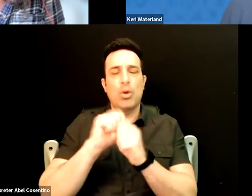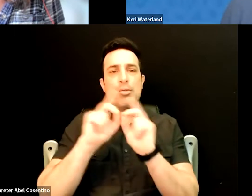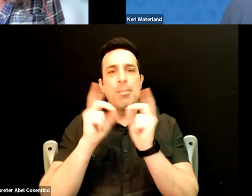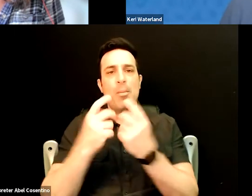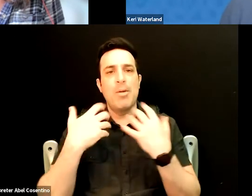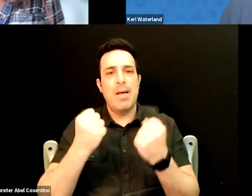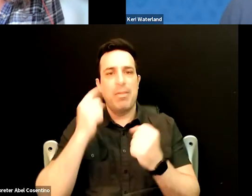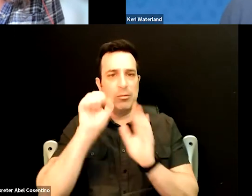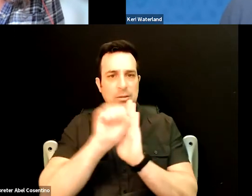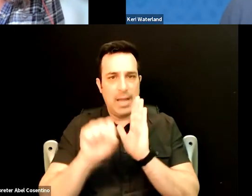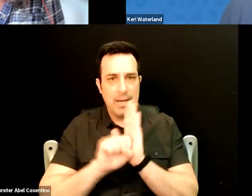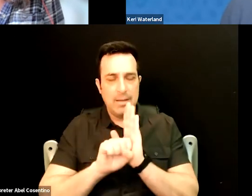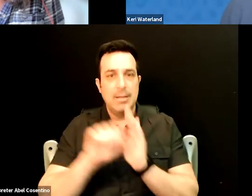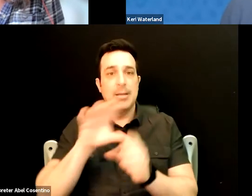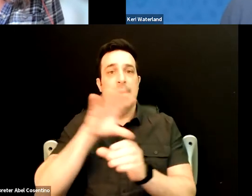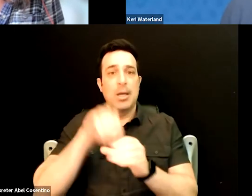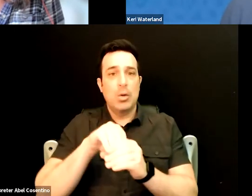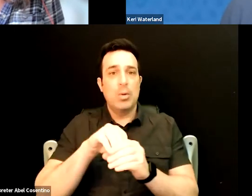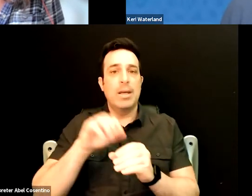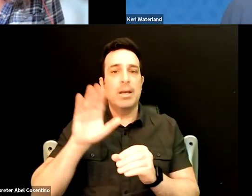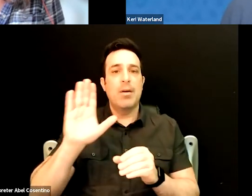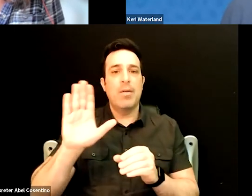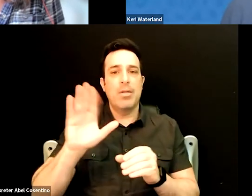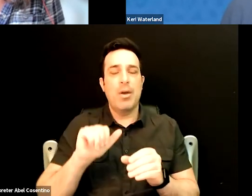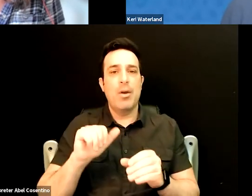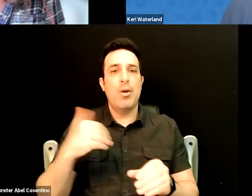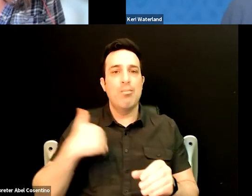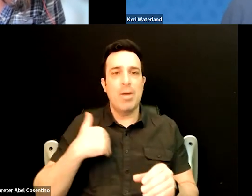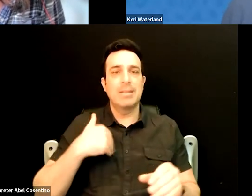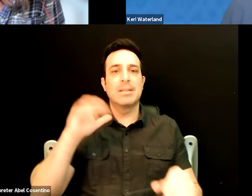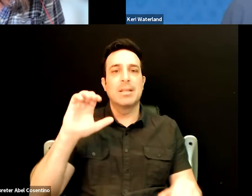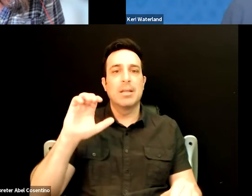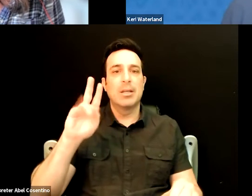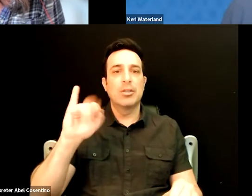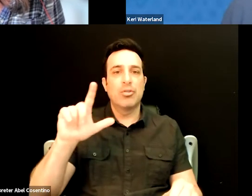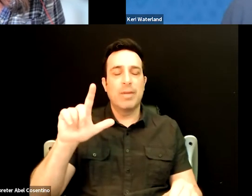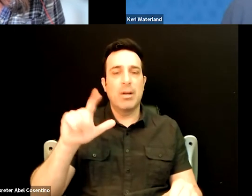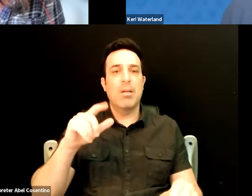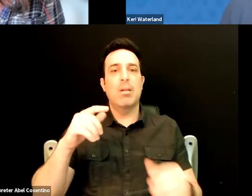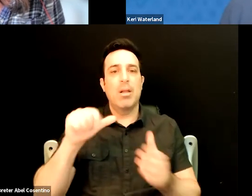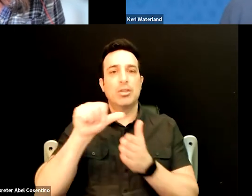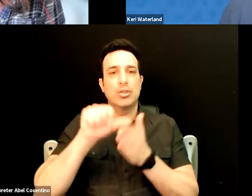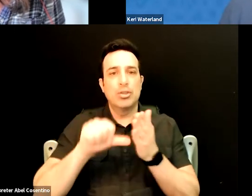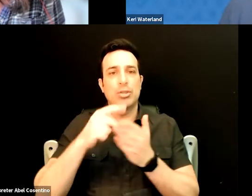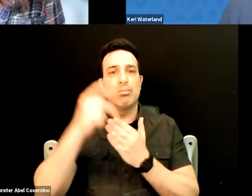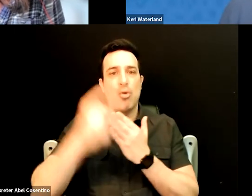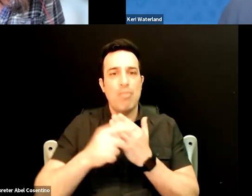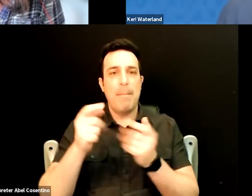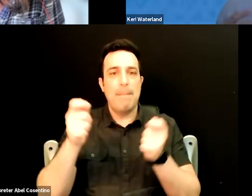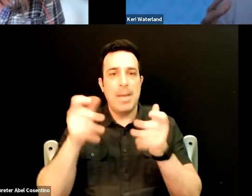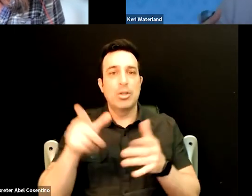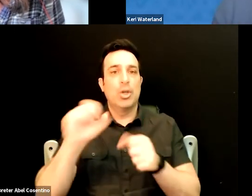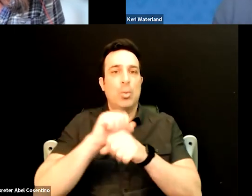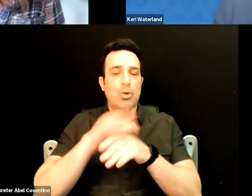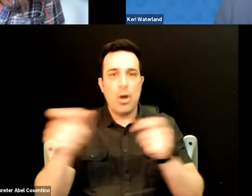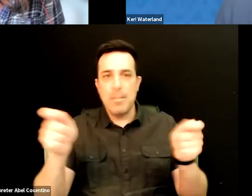for the state, including as their breast, cervical, and colon health program manager, where she really worked on